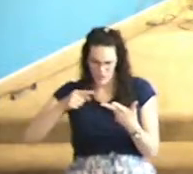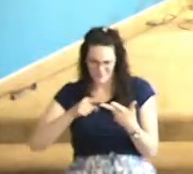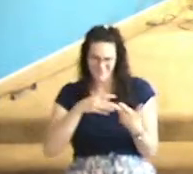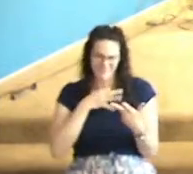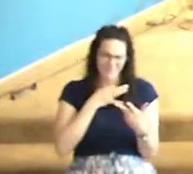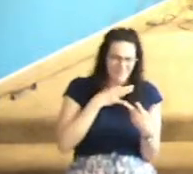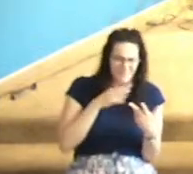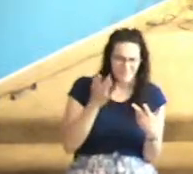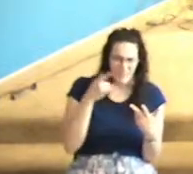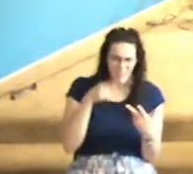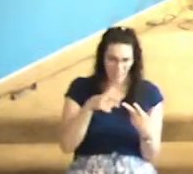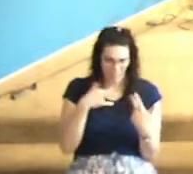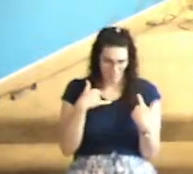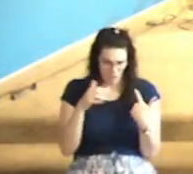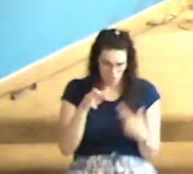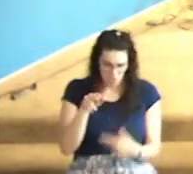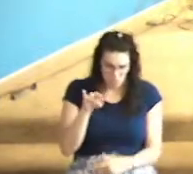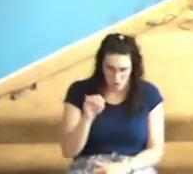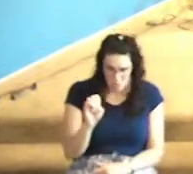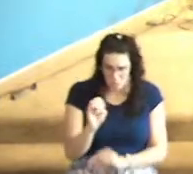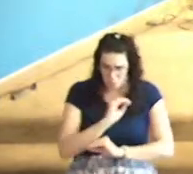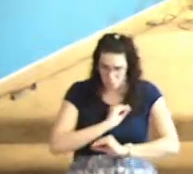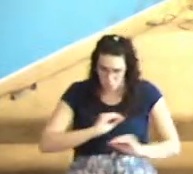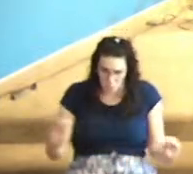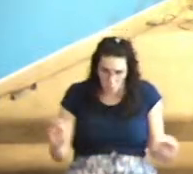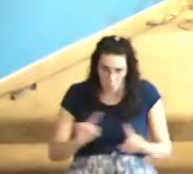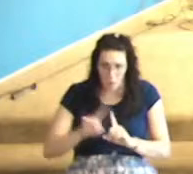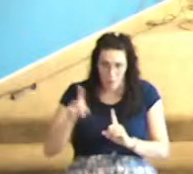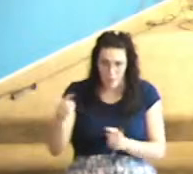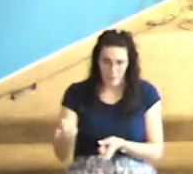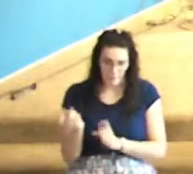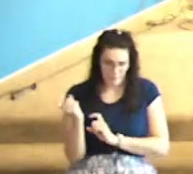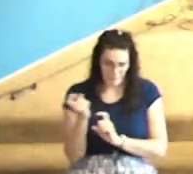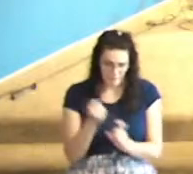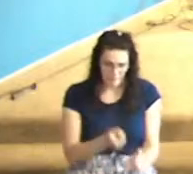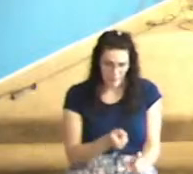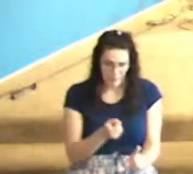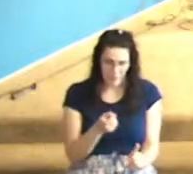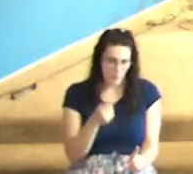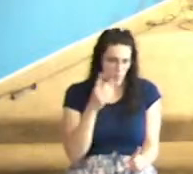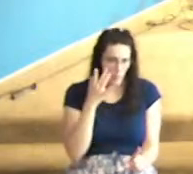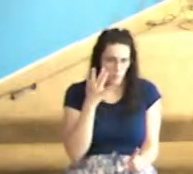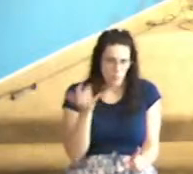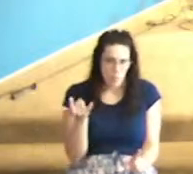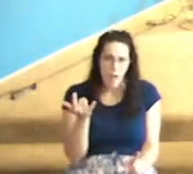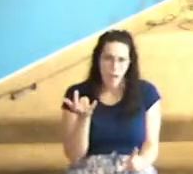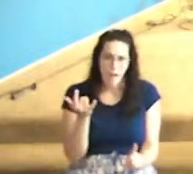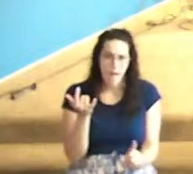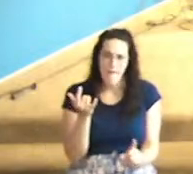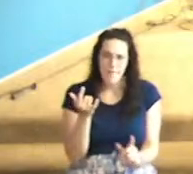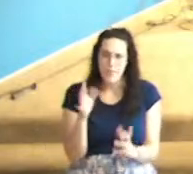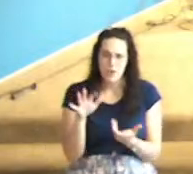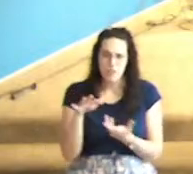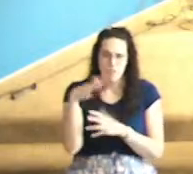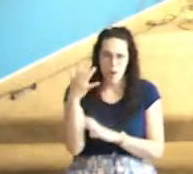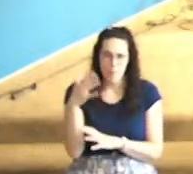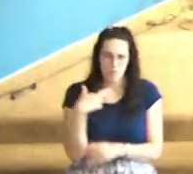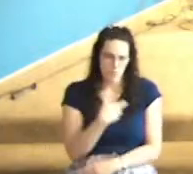had committed no crimes. He was delivered to them because of envy of the corrupt religious leaders in